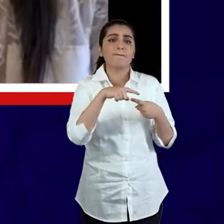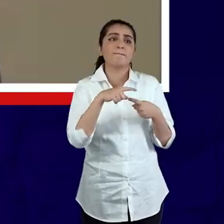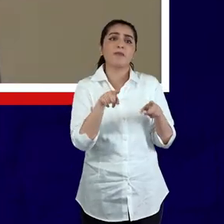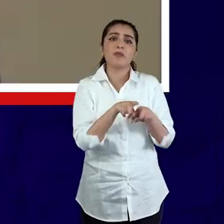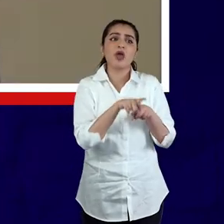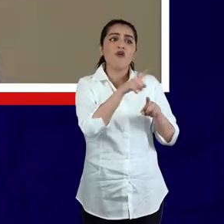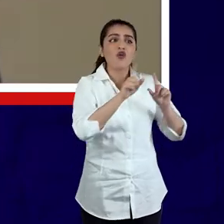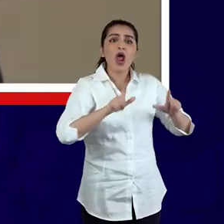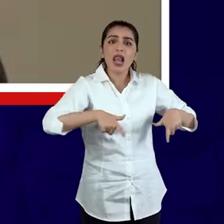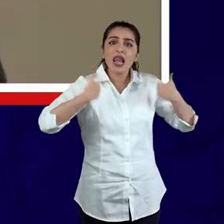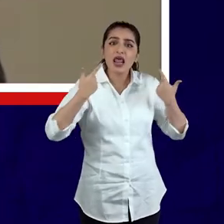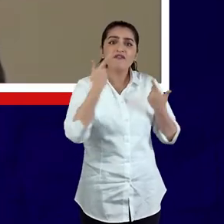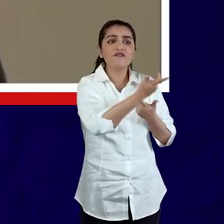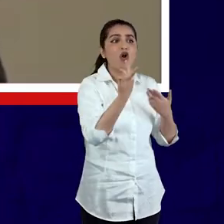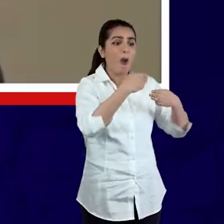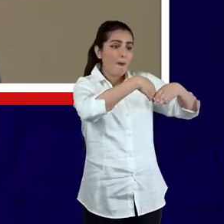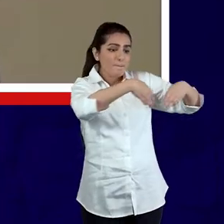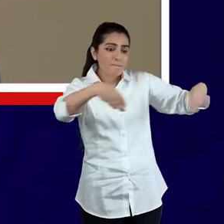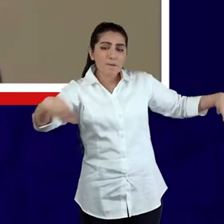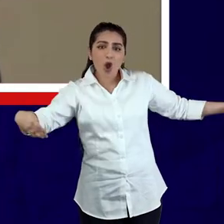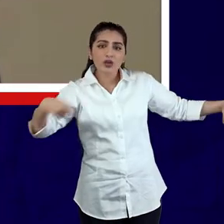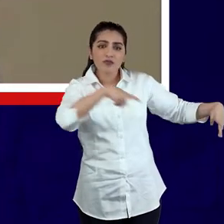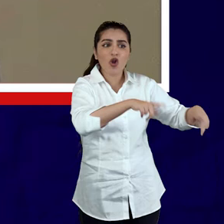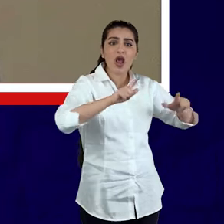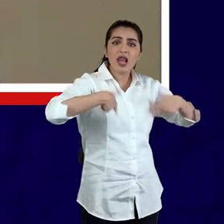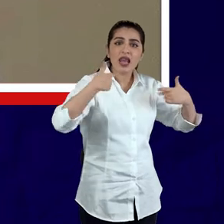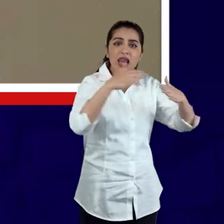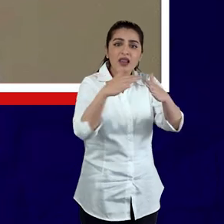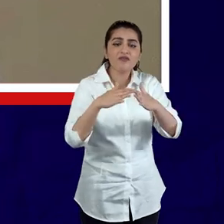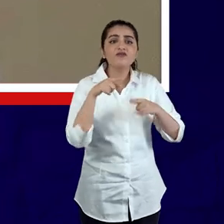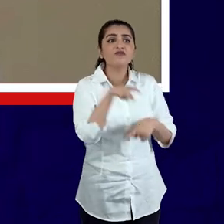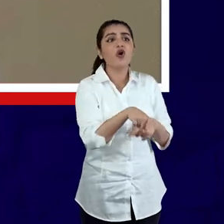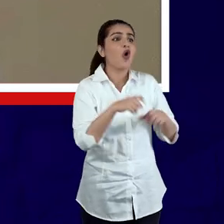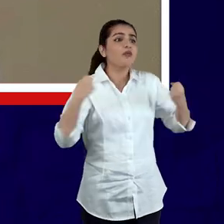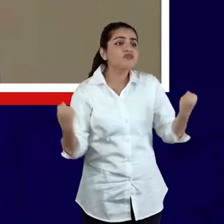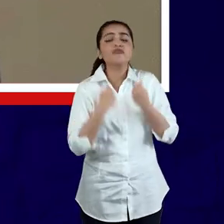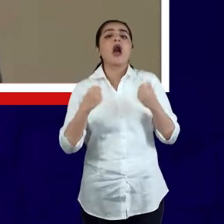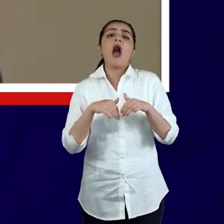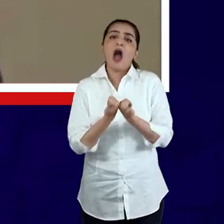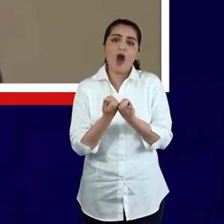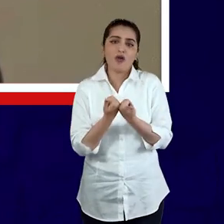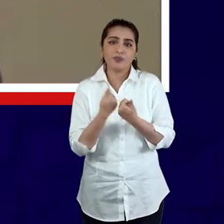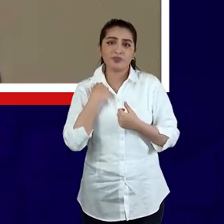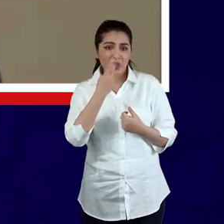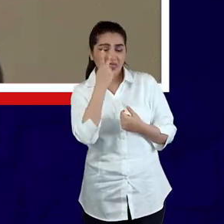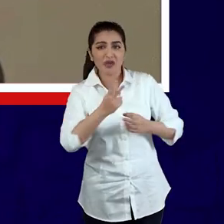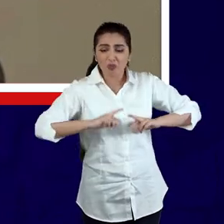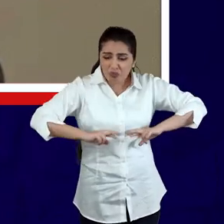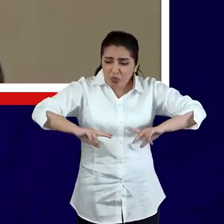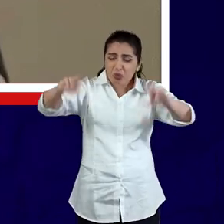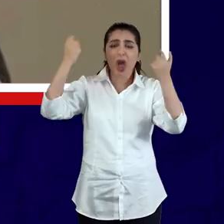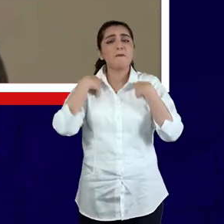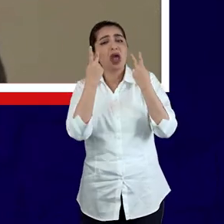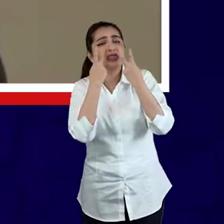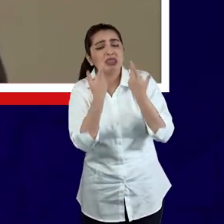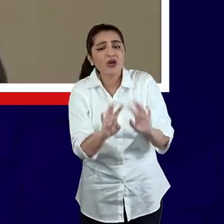who are living on the borders, to try to see how they can fend for themselves. So I've seen a lot of destruction